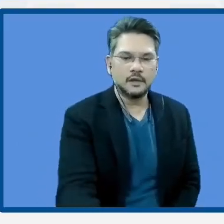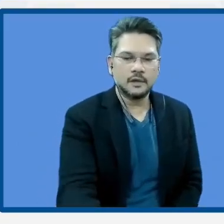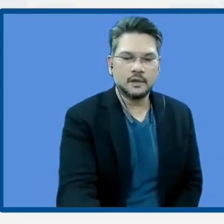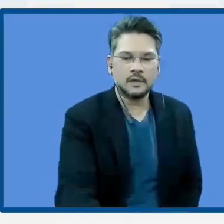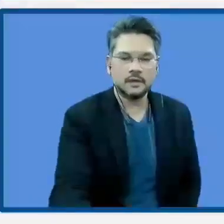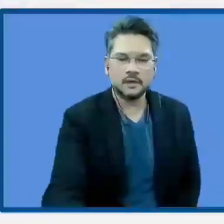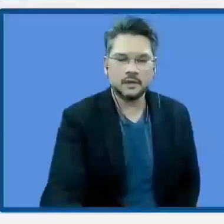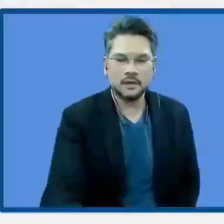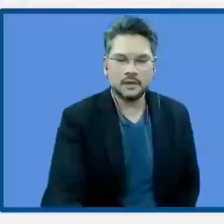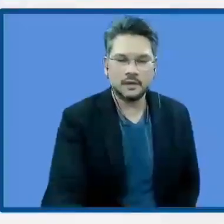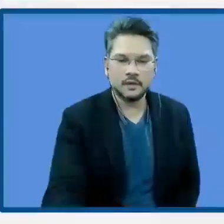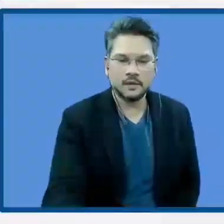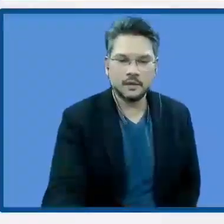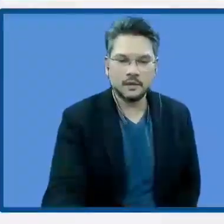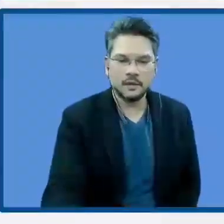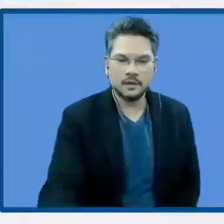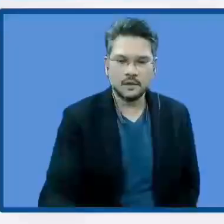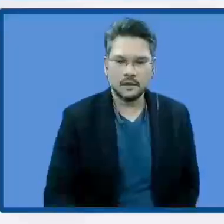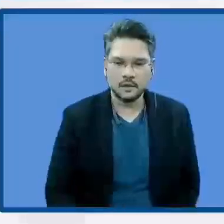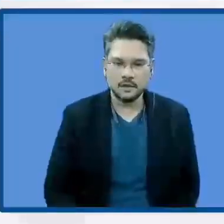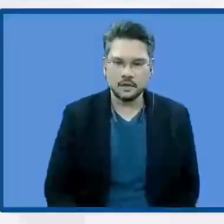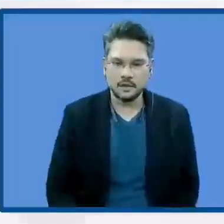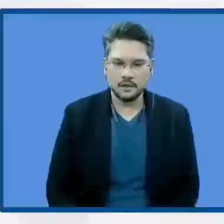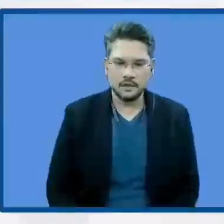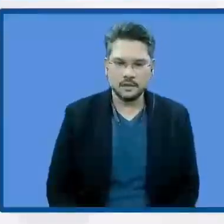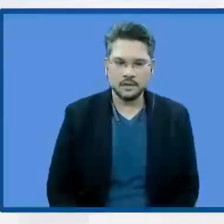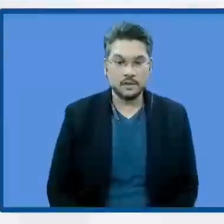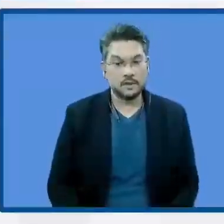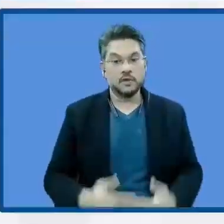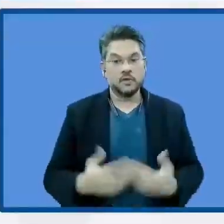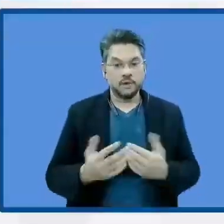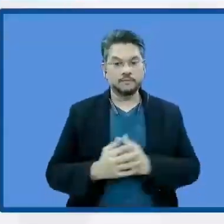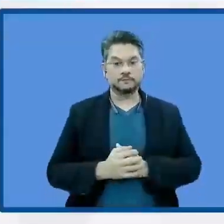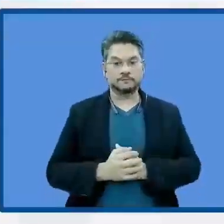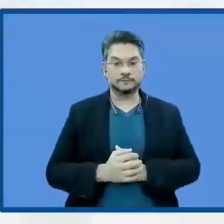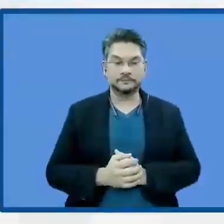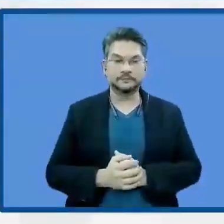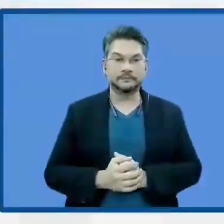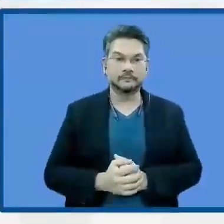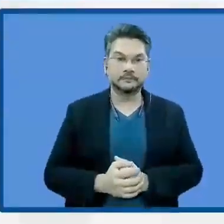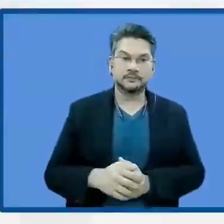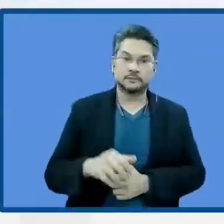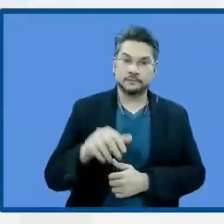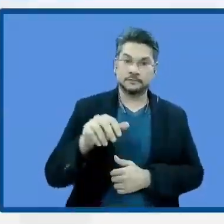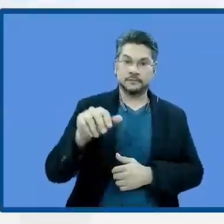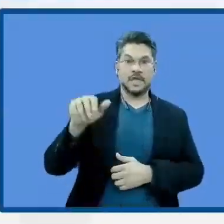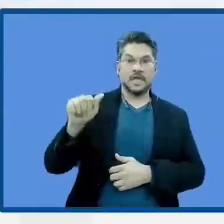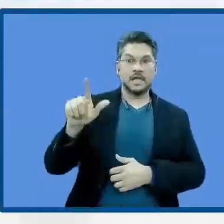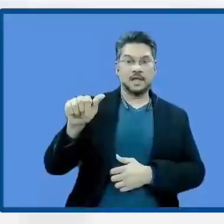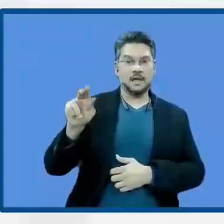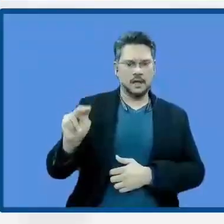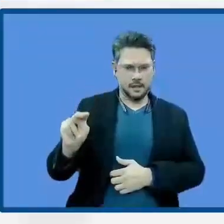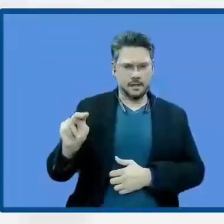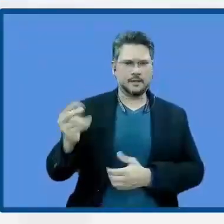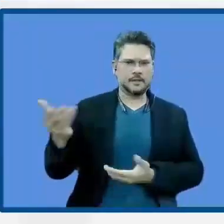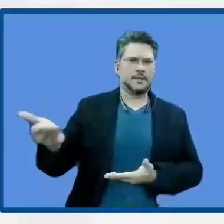Bueno, mientras Alan well, while Alan gave us this master